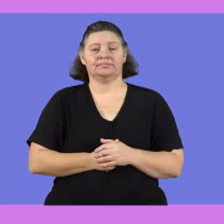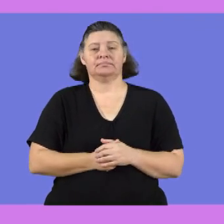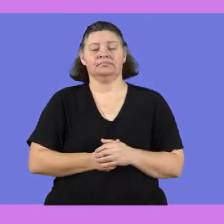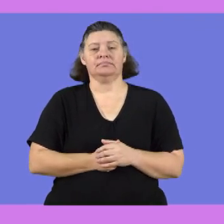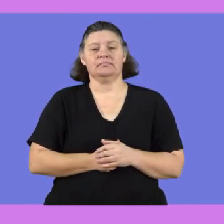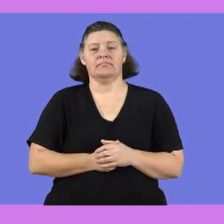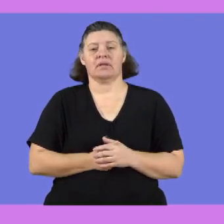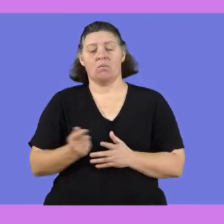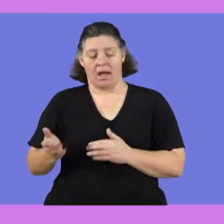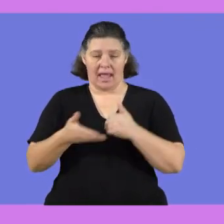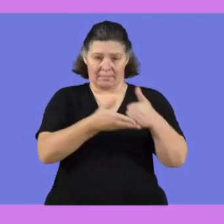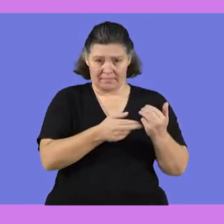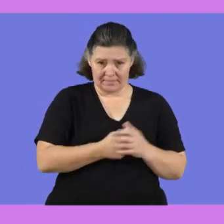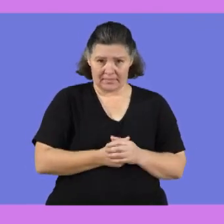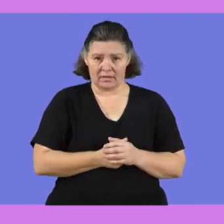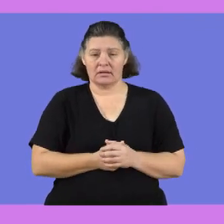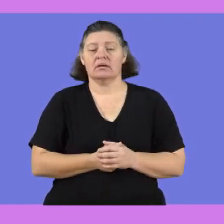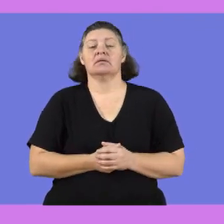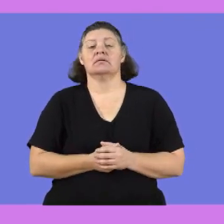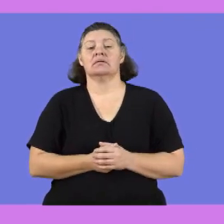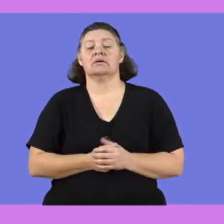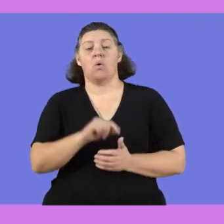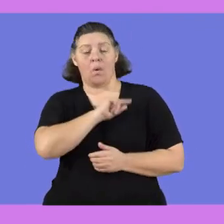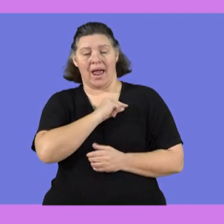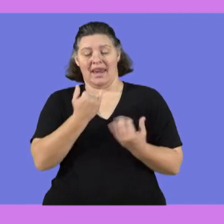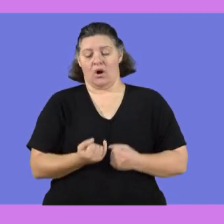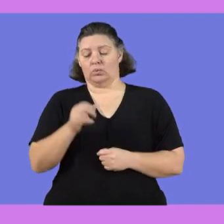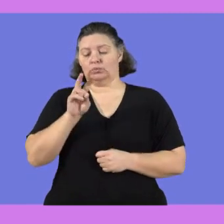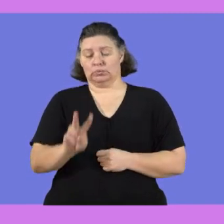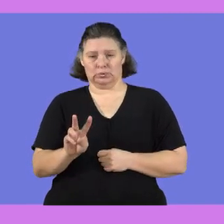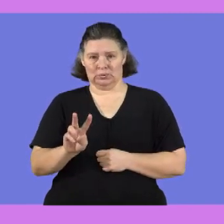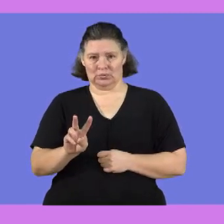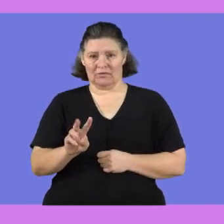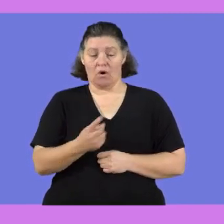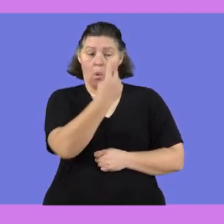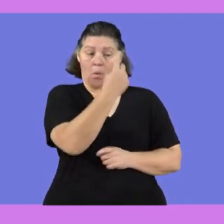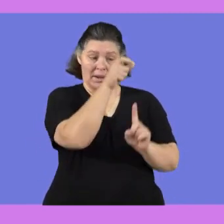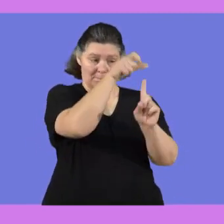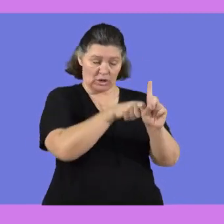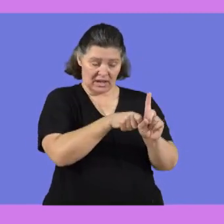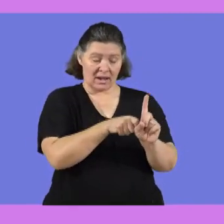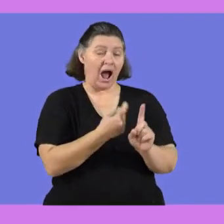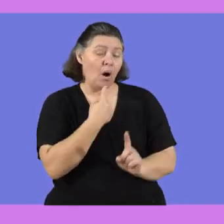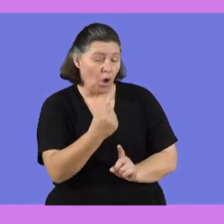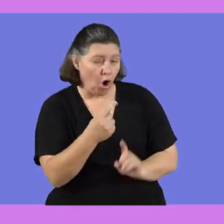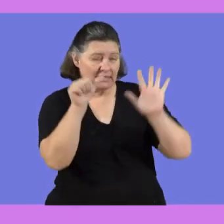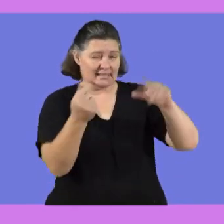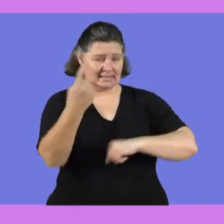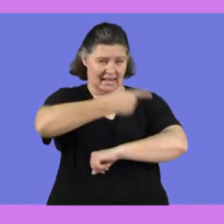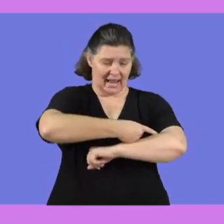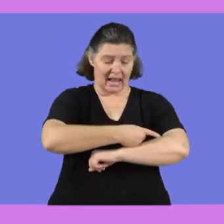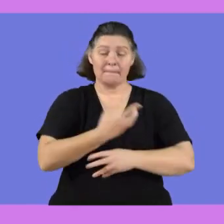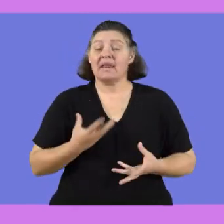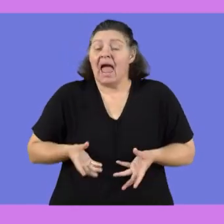builder got one person to assist him, therefore, because they are two, remember, for one person, it takes 6